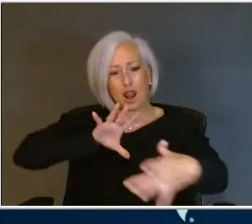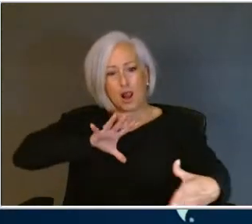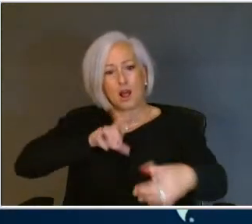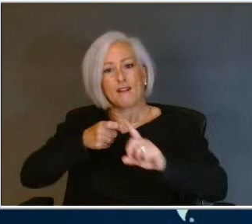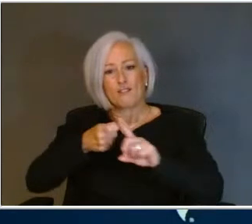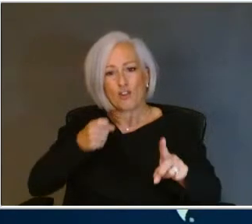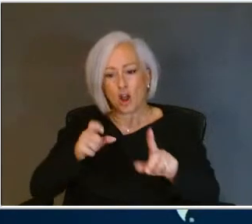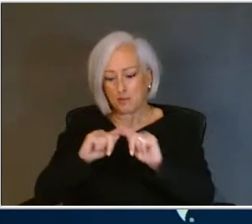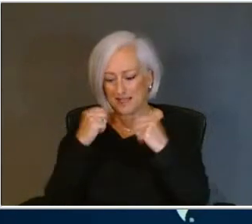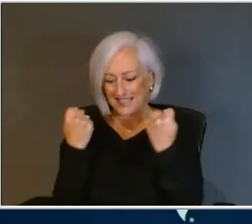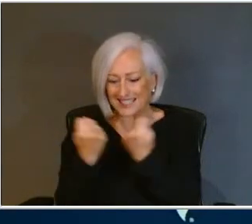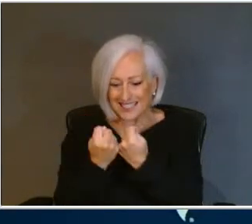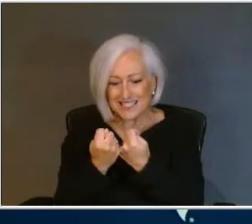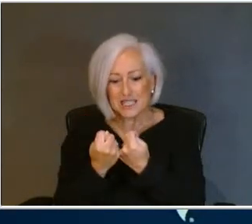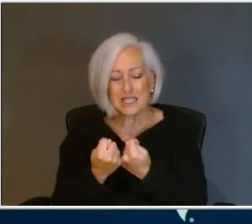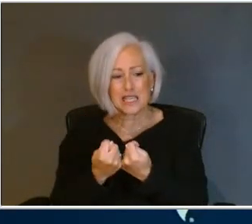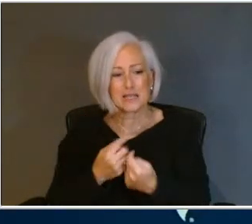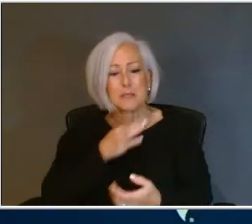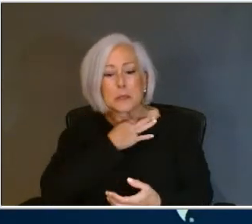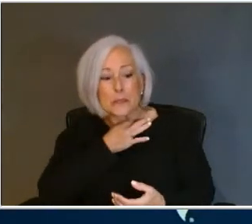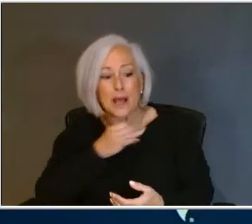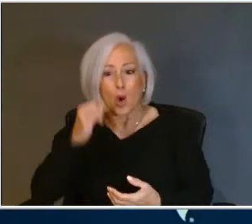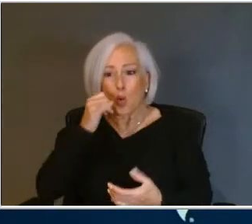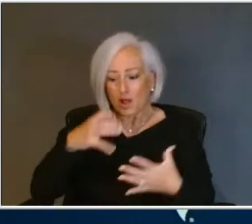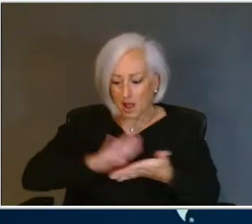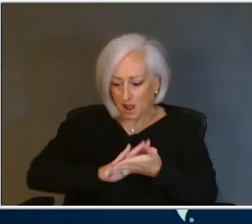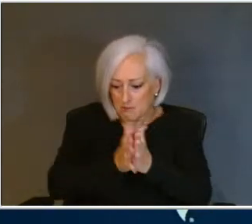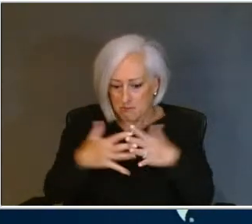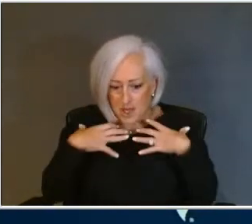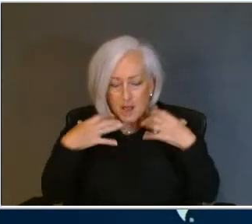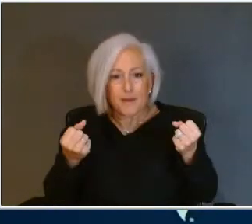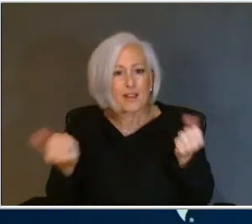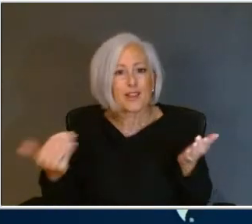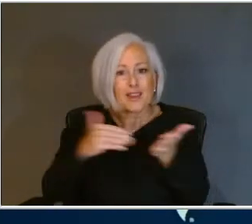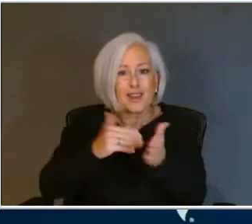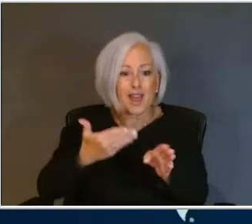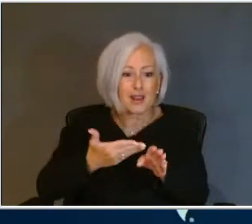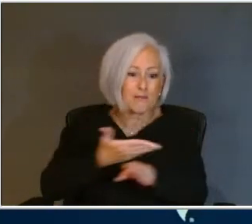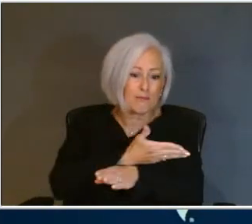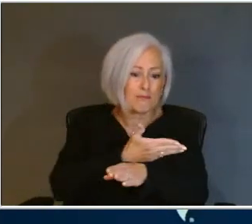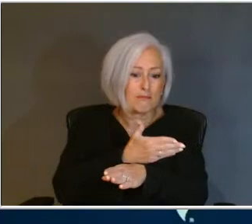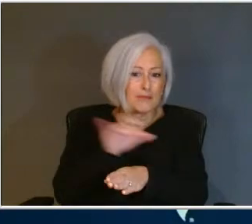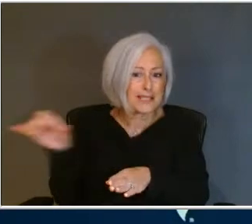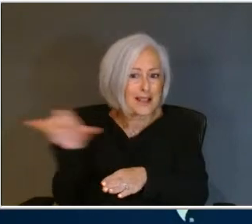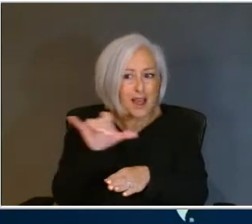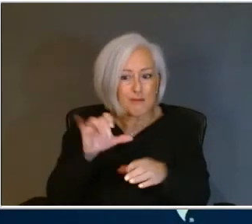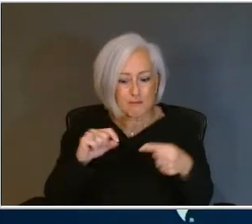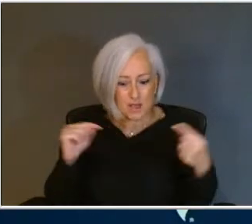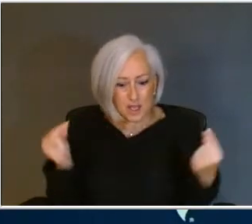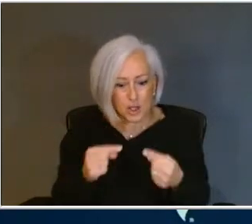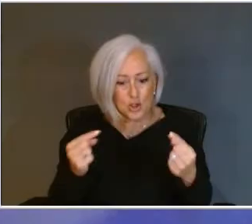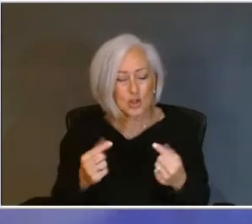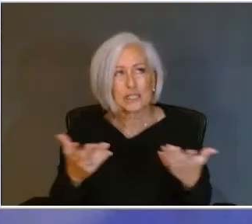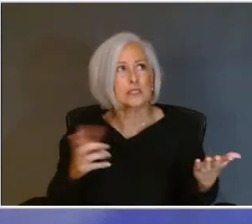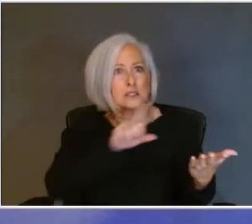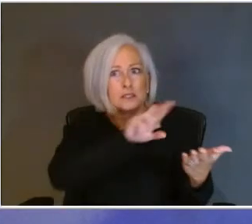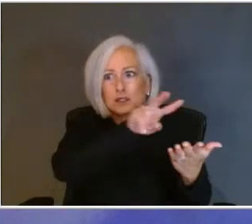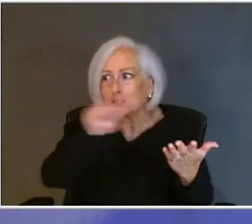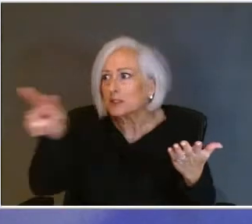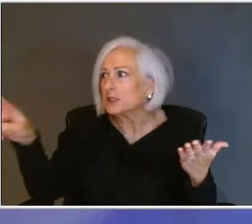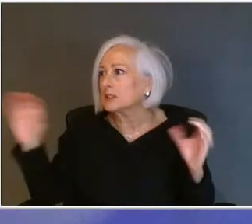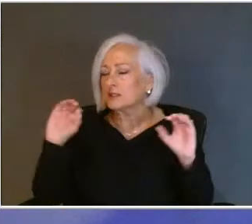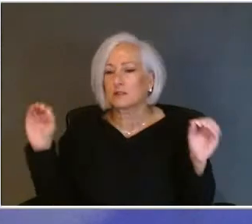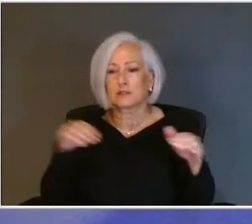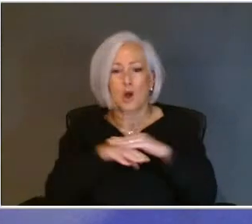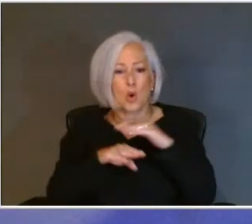get back to where you were before the injury. So I definitely could have used the support. I just didn't have access or know of it. Not just rubbing dirt on it. Yeah,